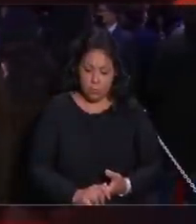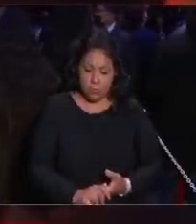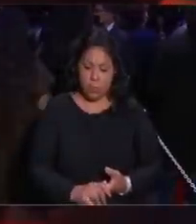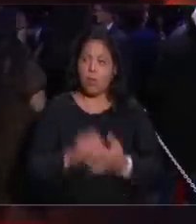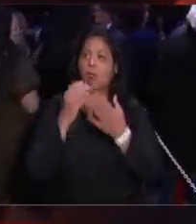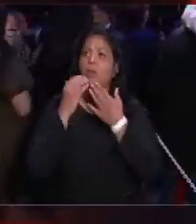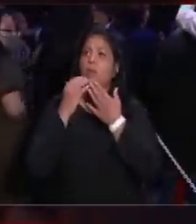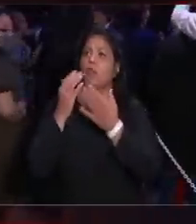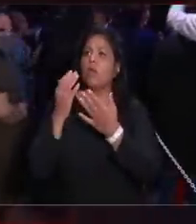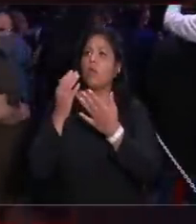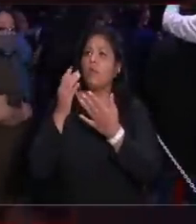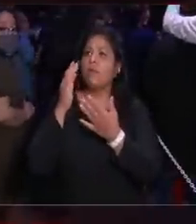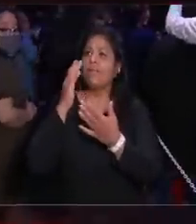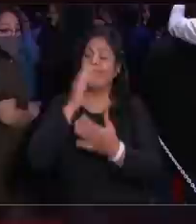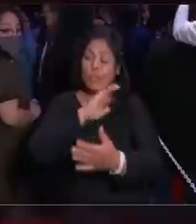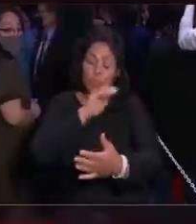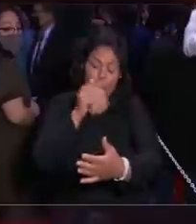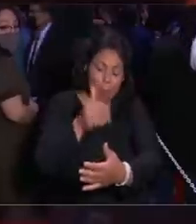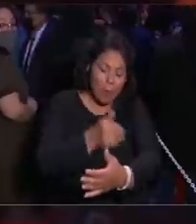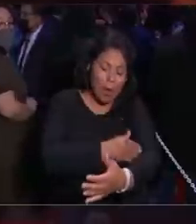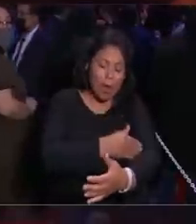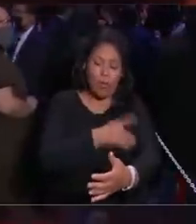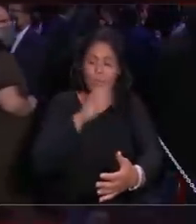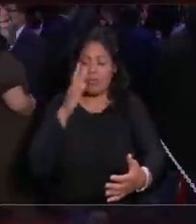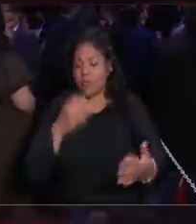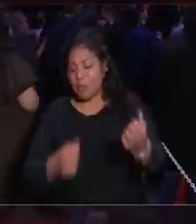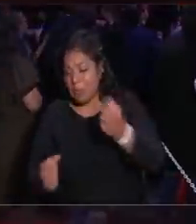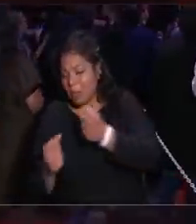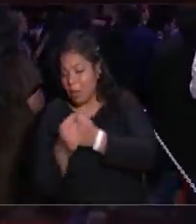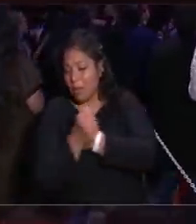Thank you for your power, your love,